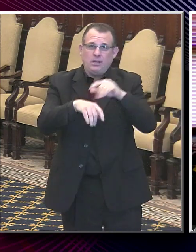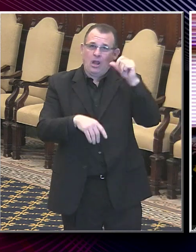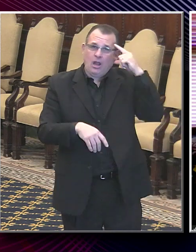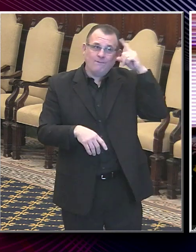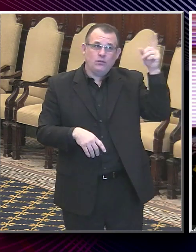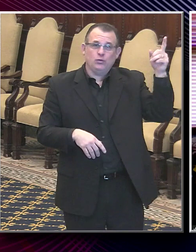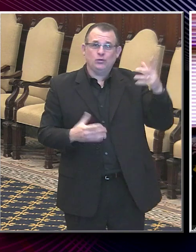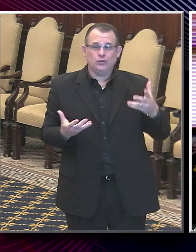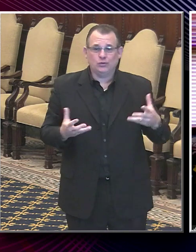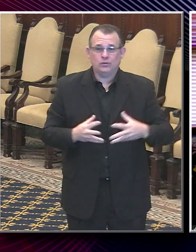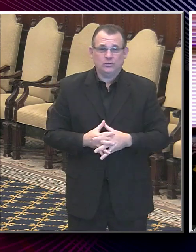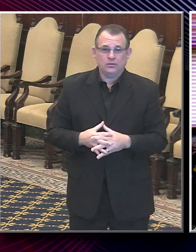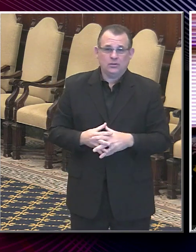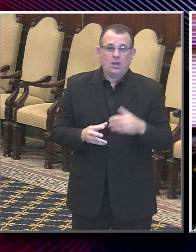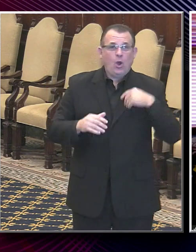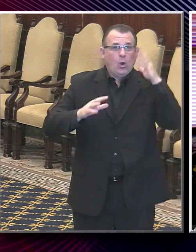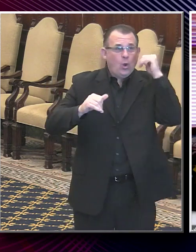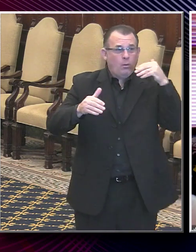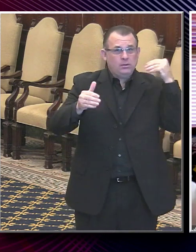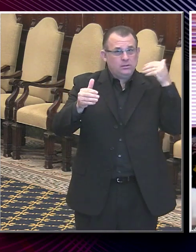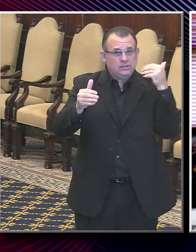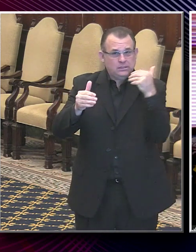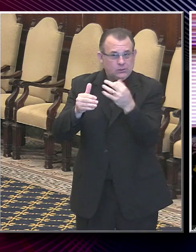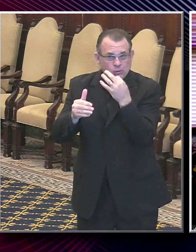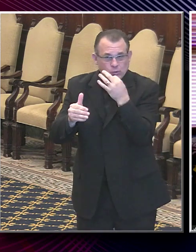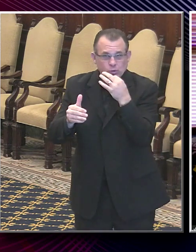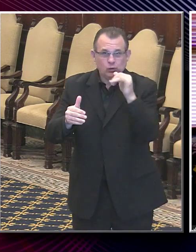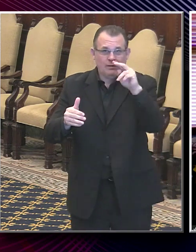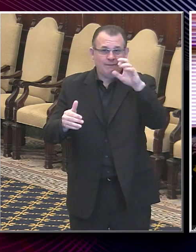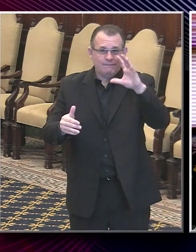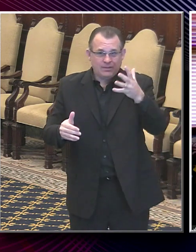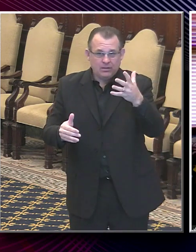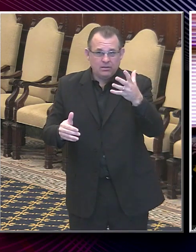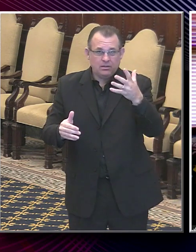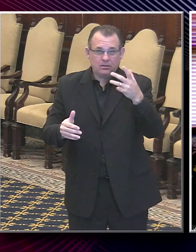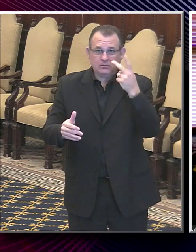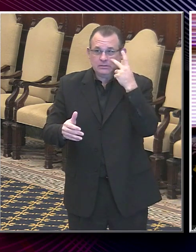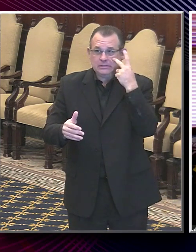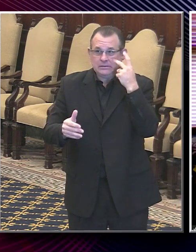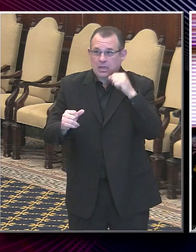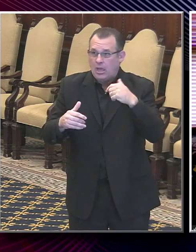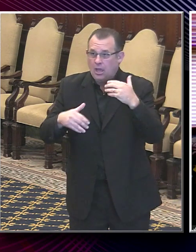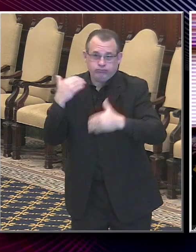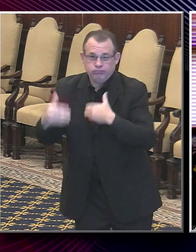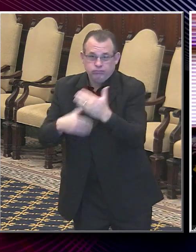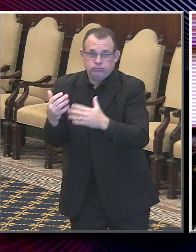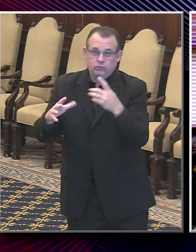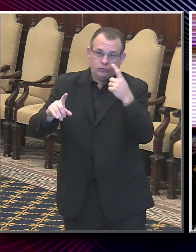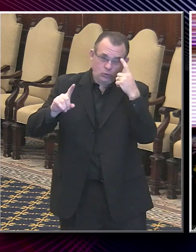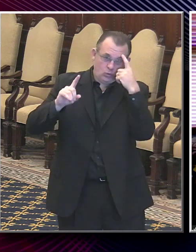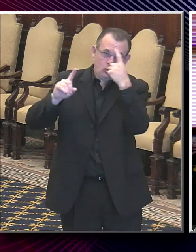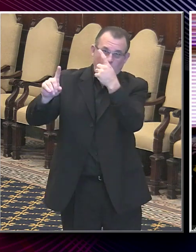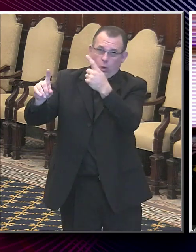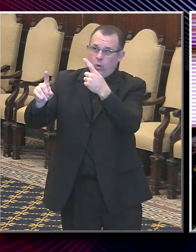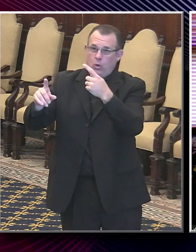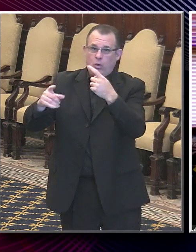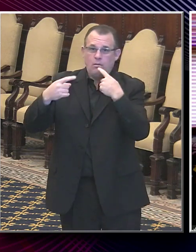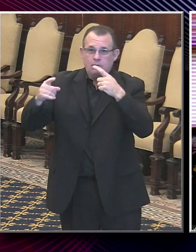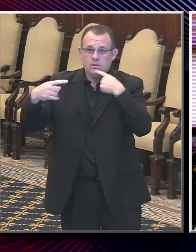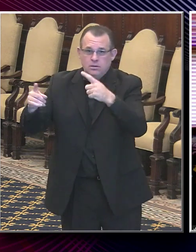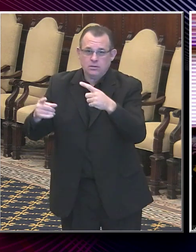we can move towards the June 5th deadline and then the other goals that have been set for further